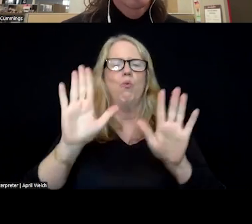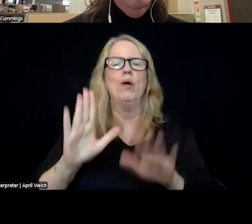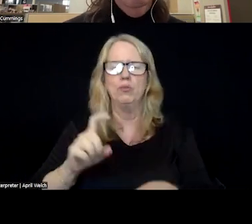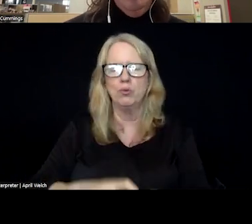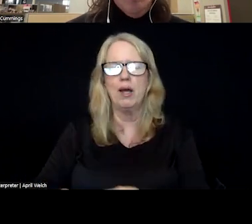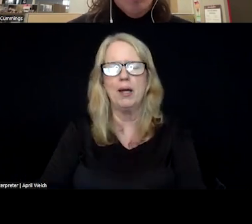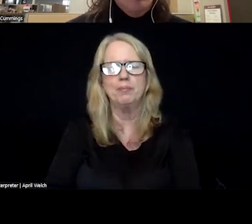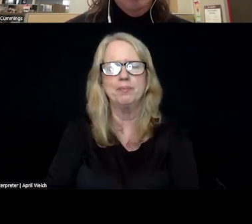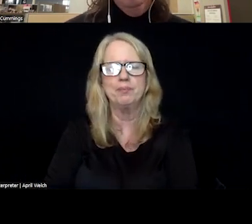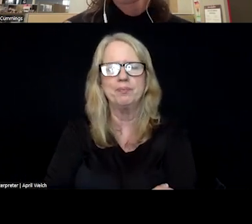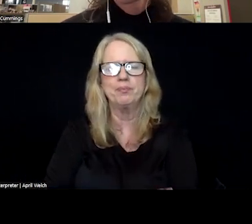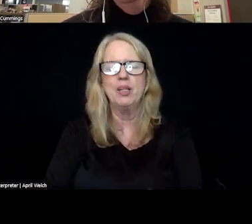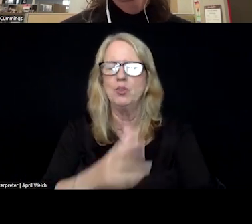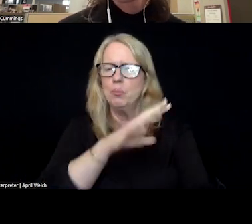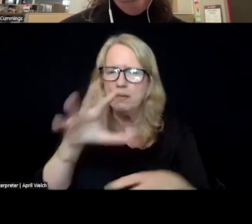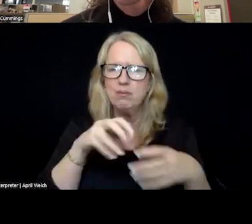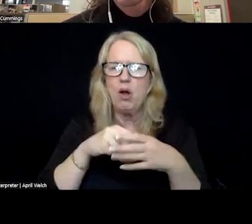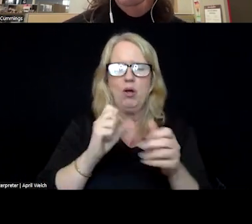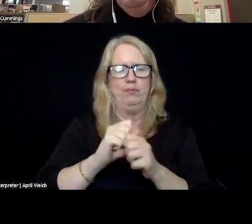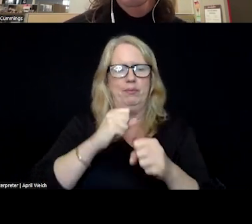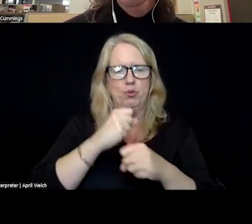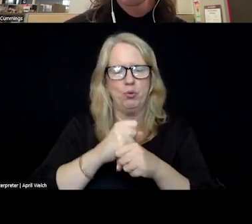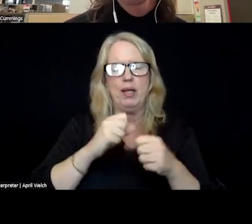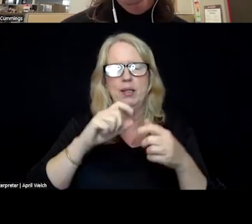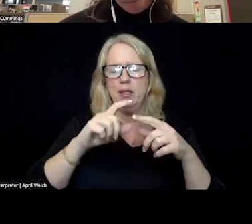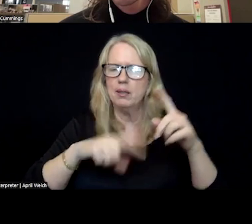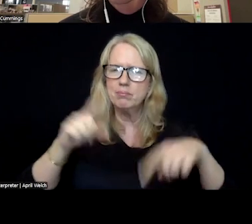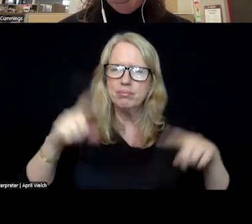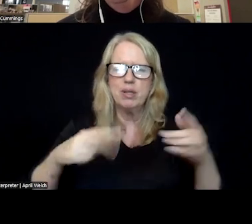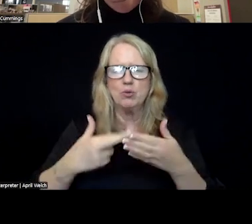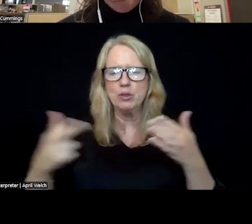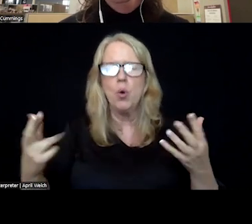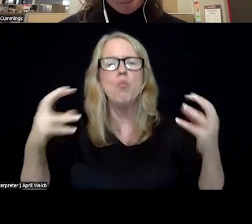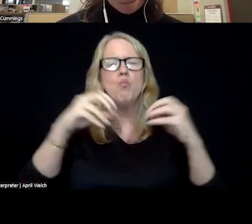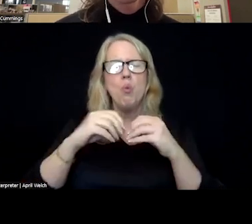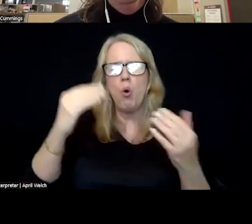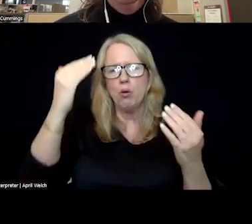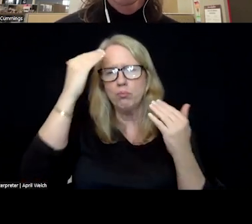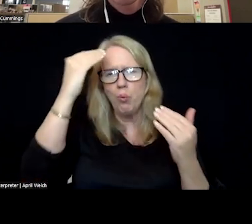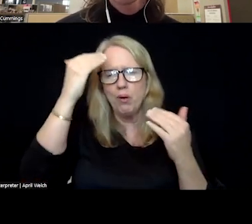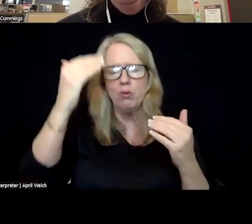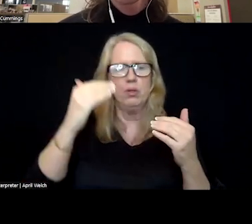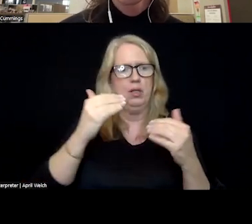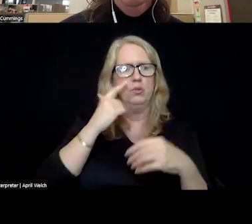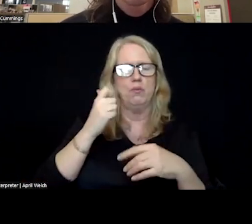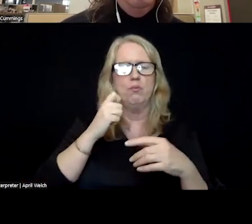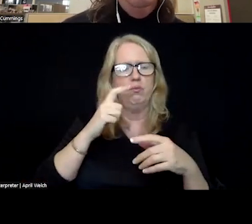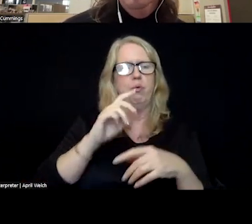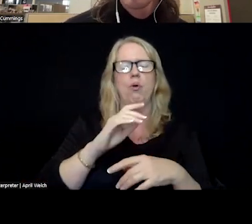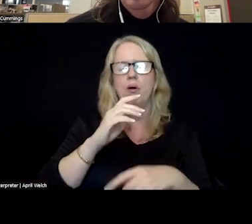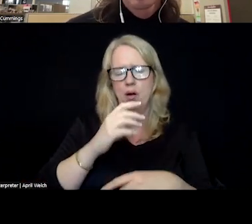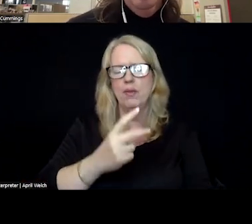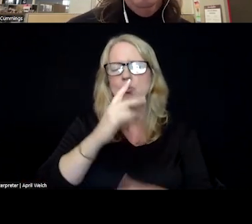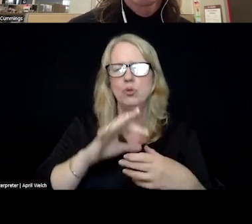be involved in this work, creating the resources and ultimately bringing greater awareness to our Two-Spirit and Indigiqueer